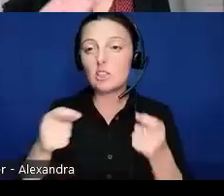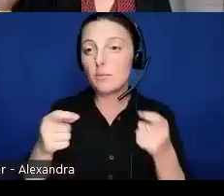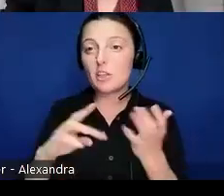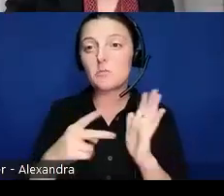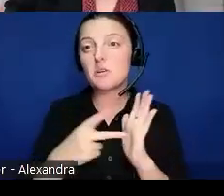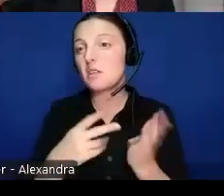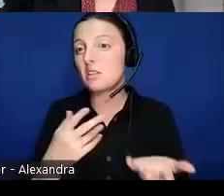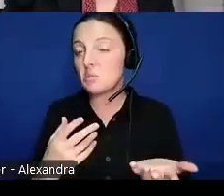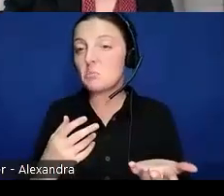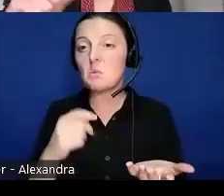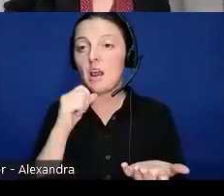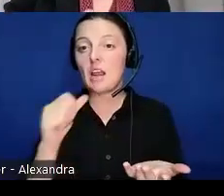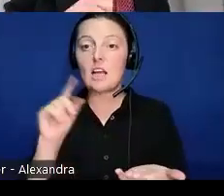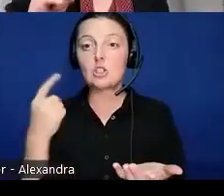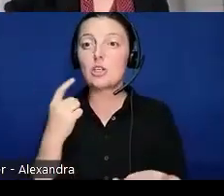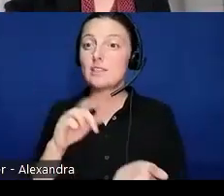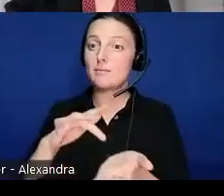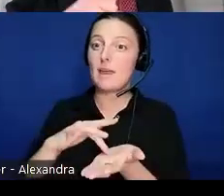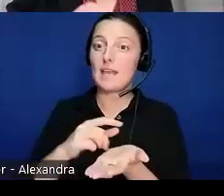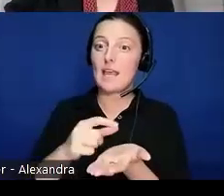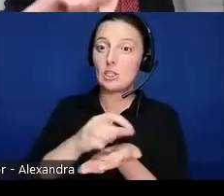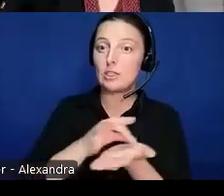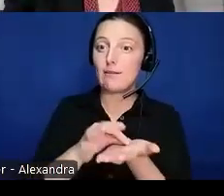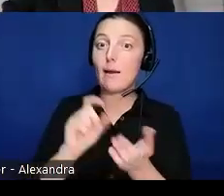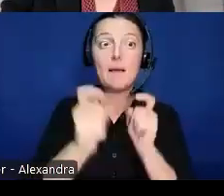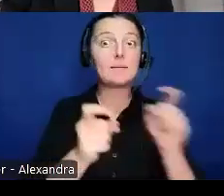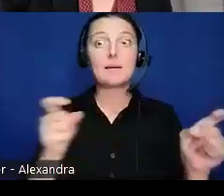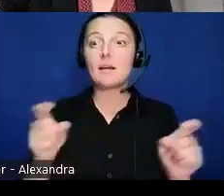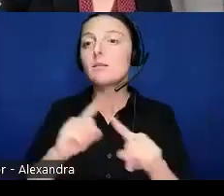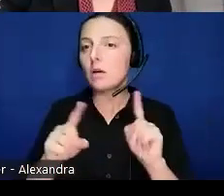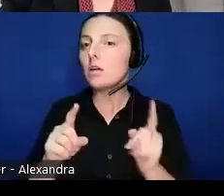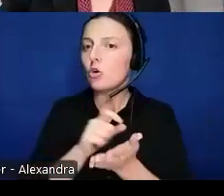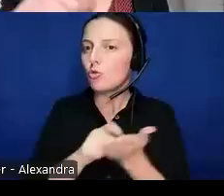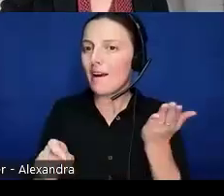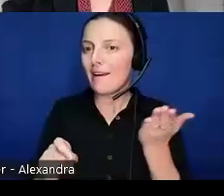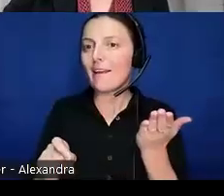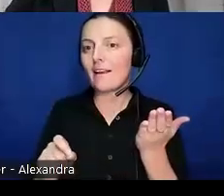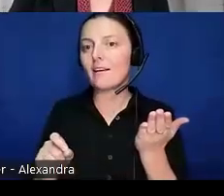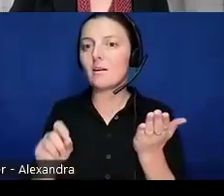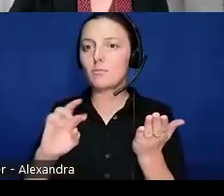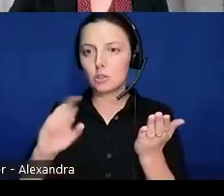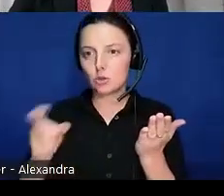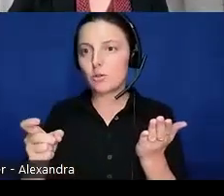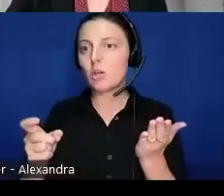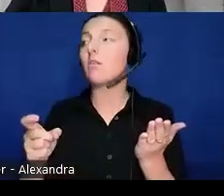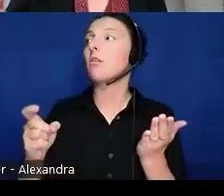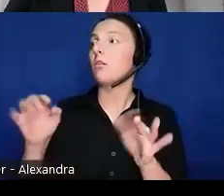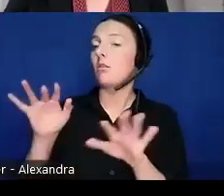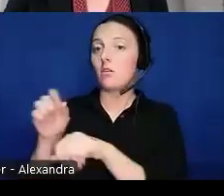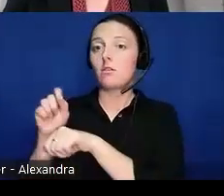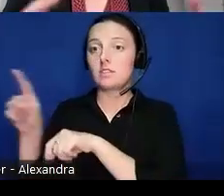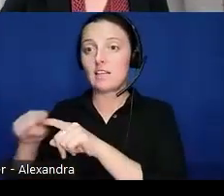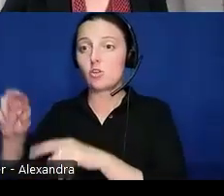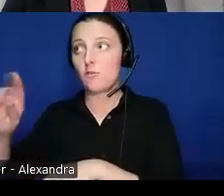necessarily passing out pills, but writing a prescription electronically to a pharmacy, which we then pick up and give to the person using